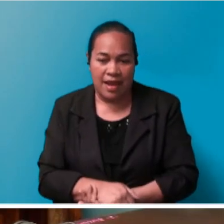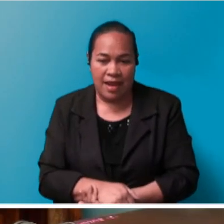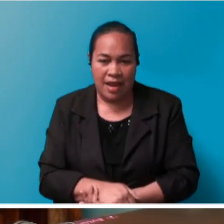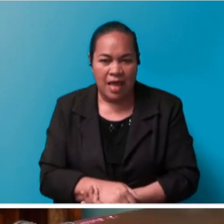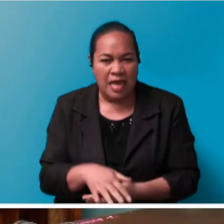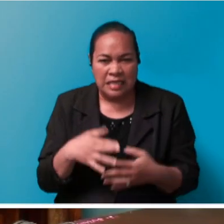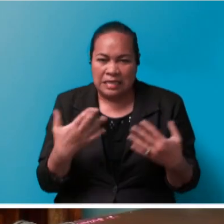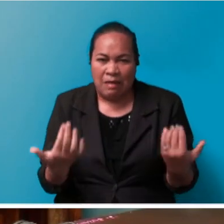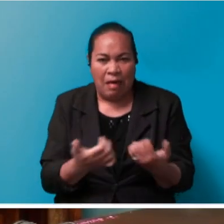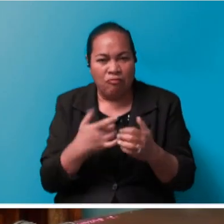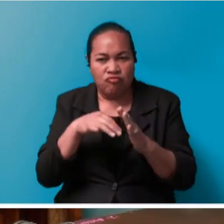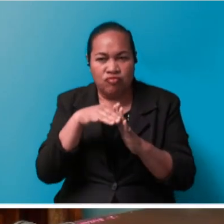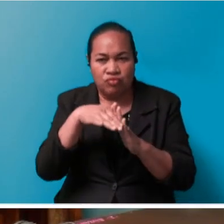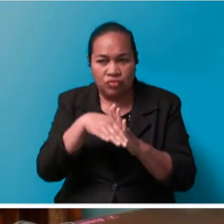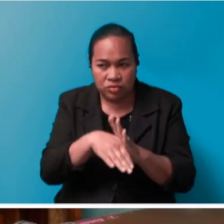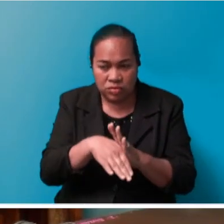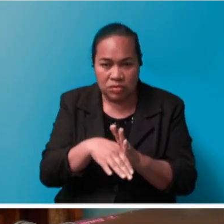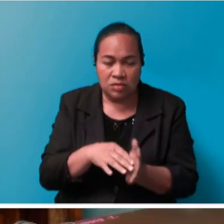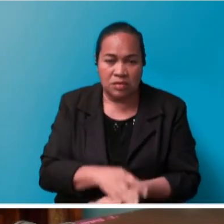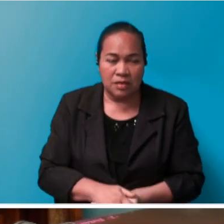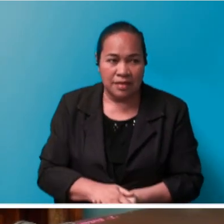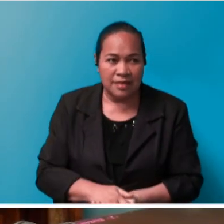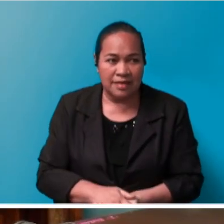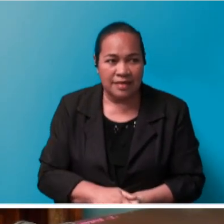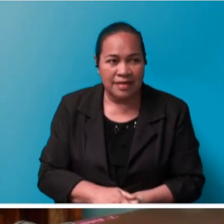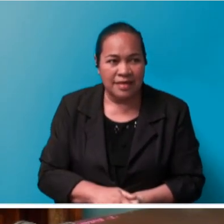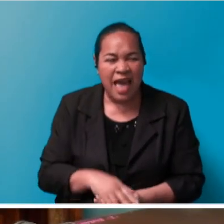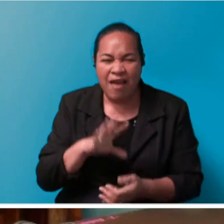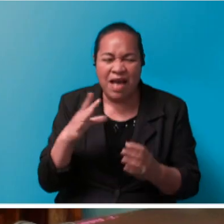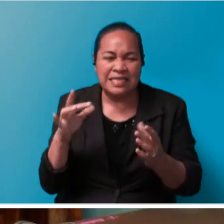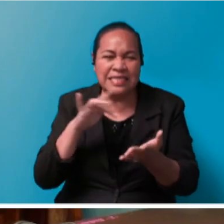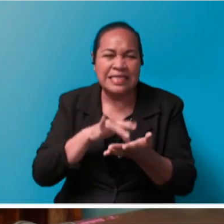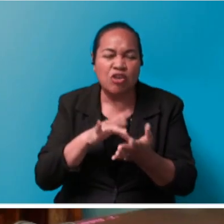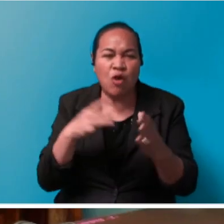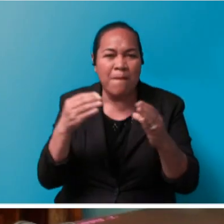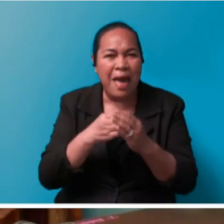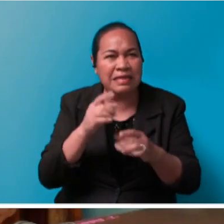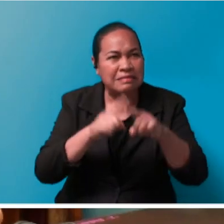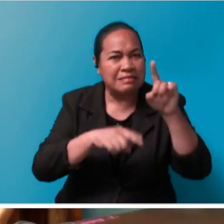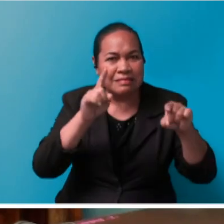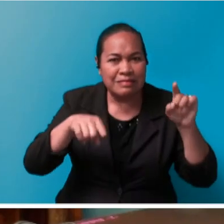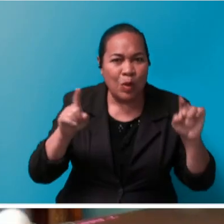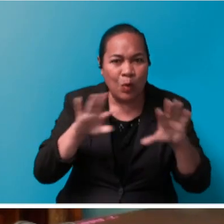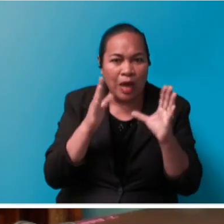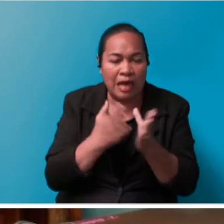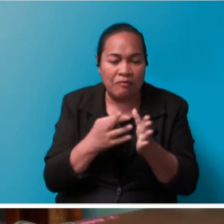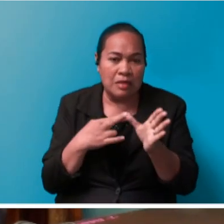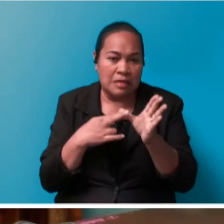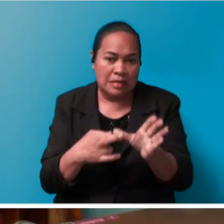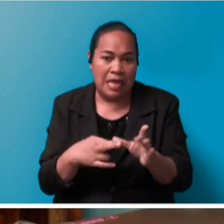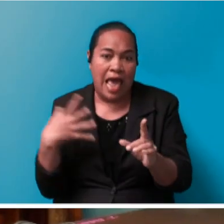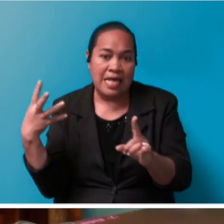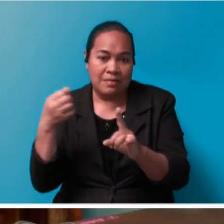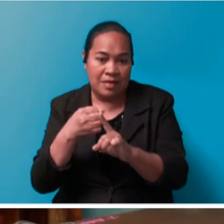recession, varying speeds at which some central banks around the world have reacted on the impact of